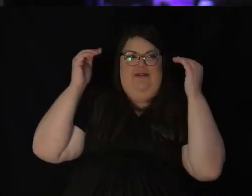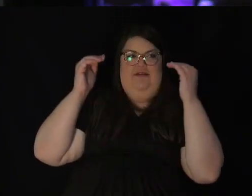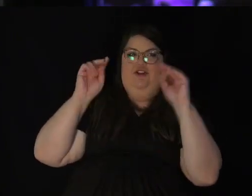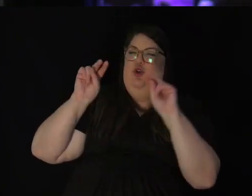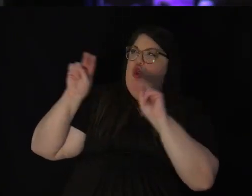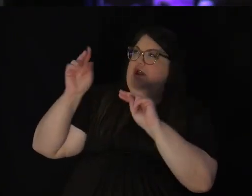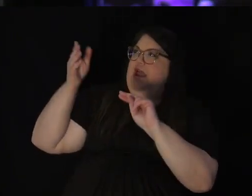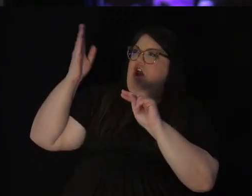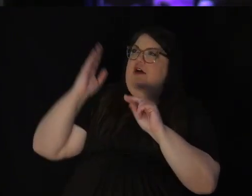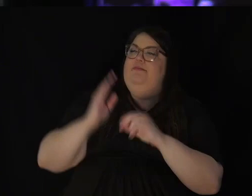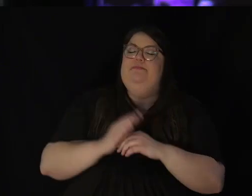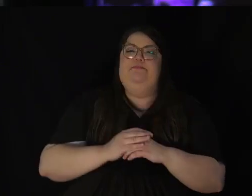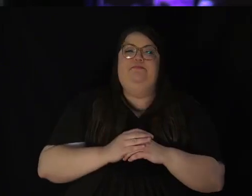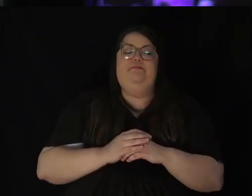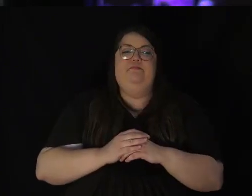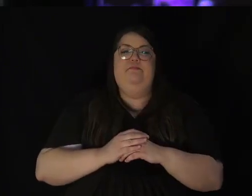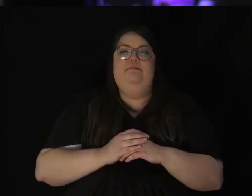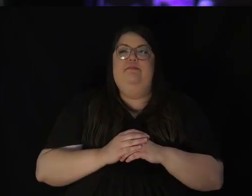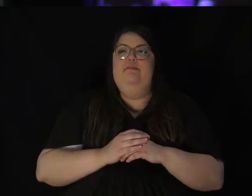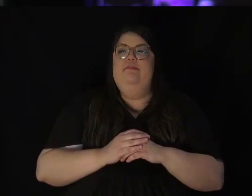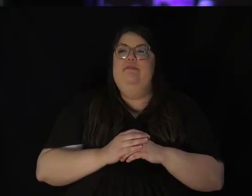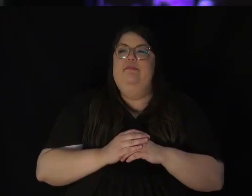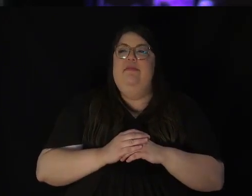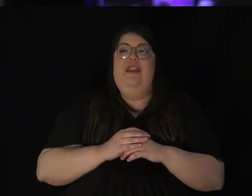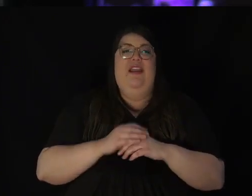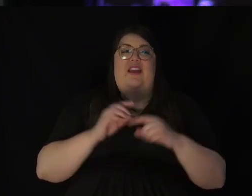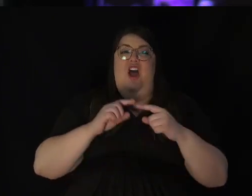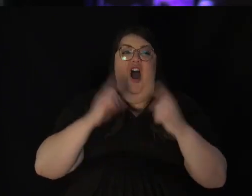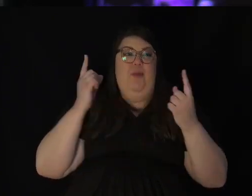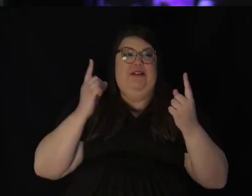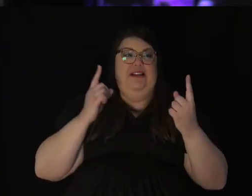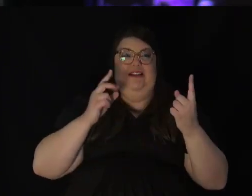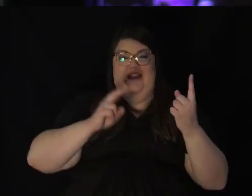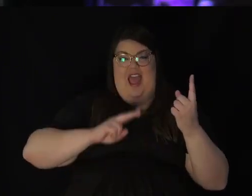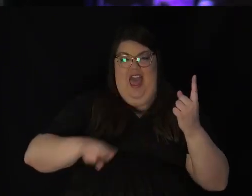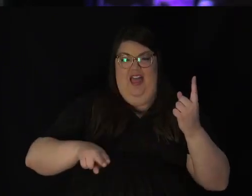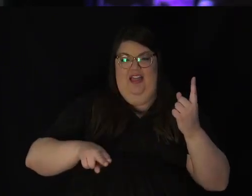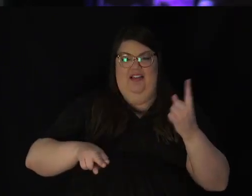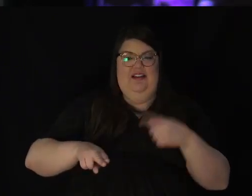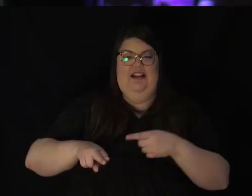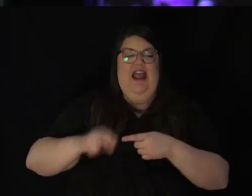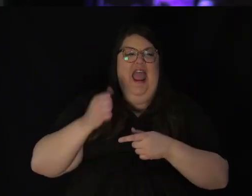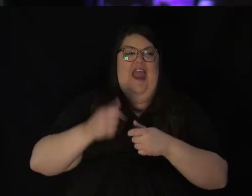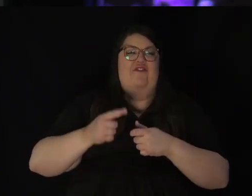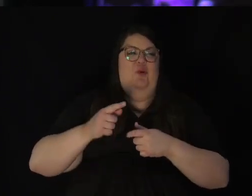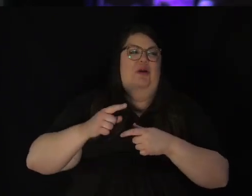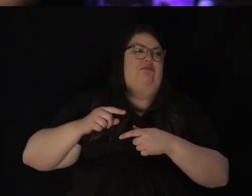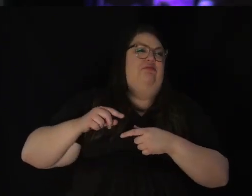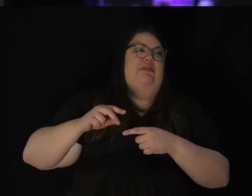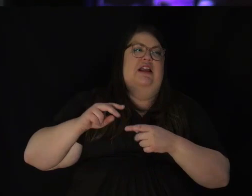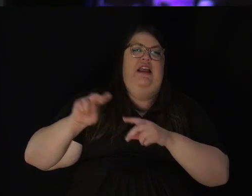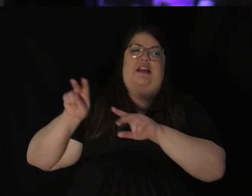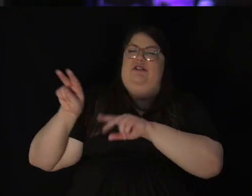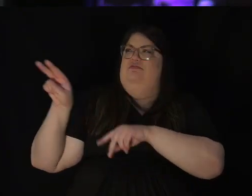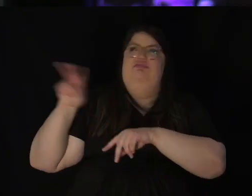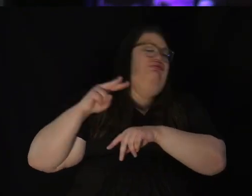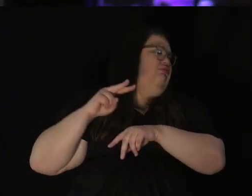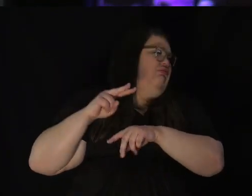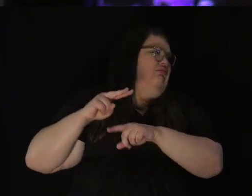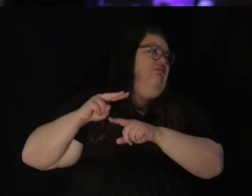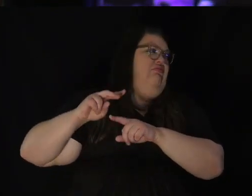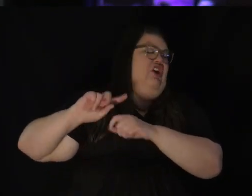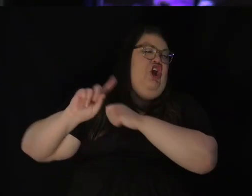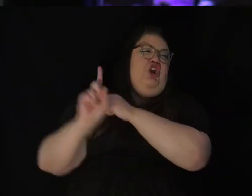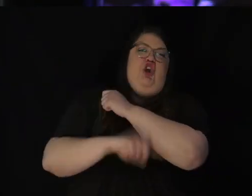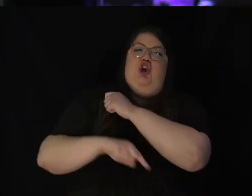complete opposition in hell, everyone's doing nothing but turning their back on God and cursing God. It's a complete